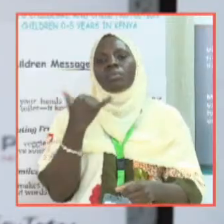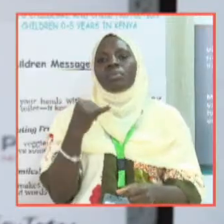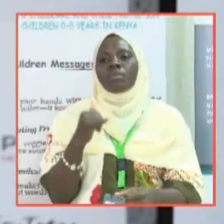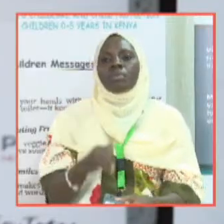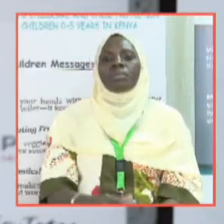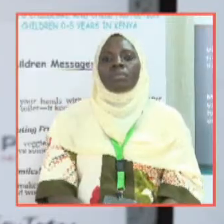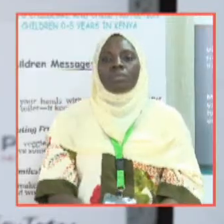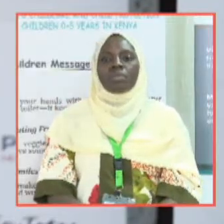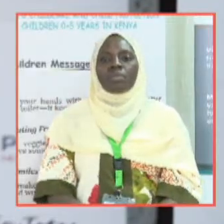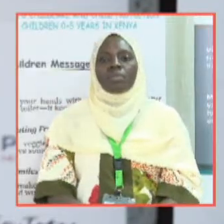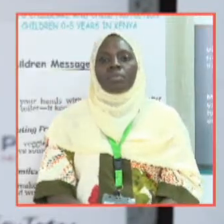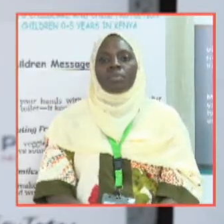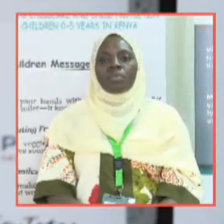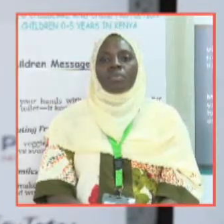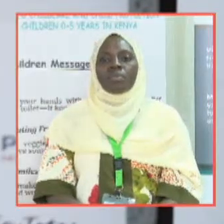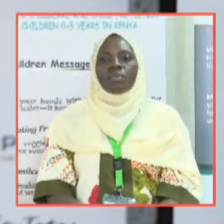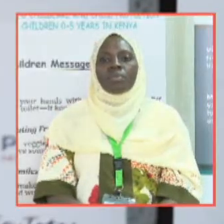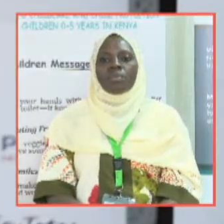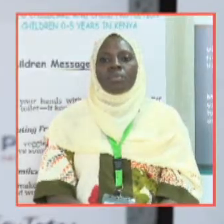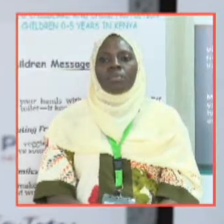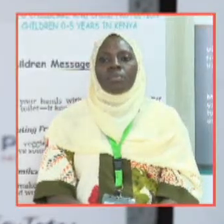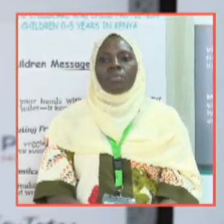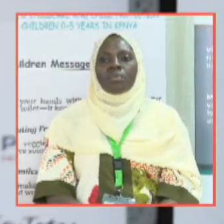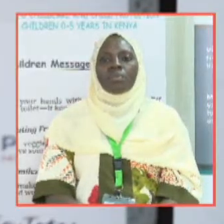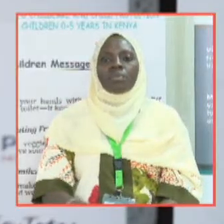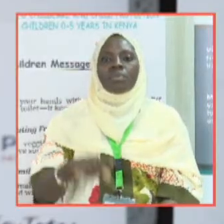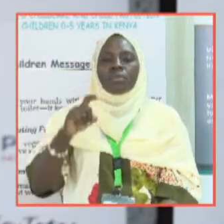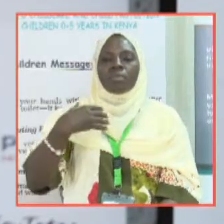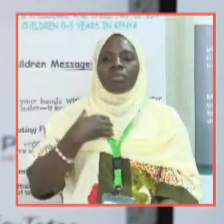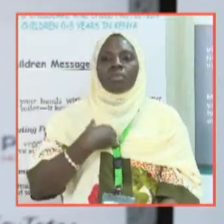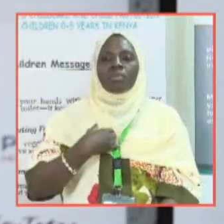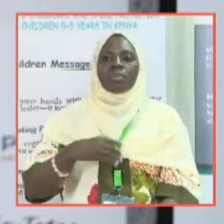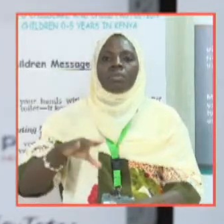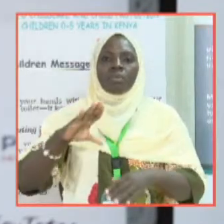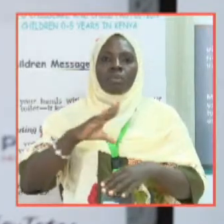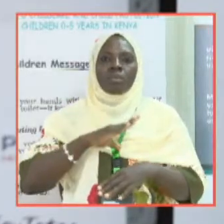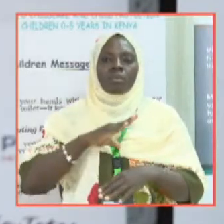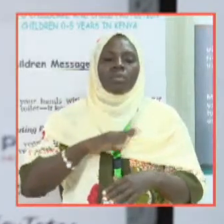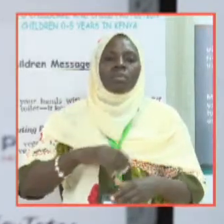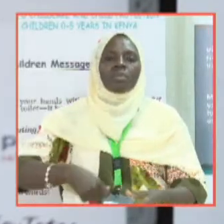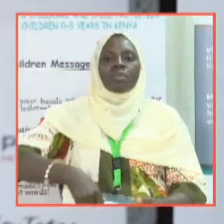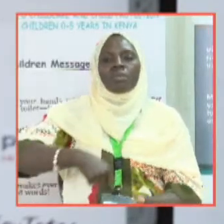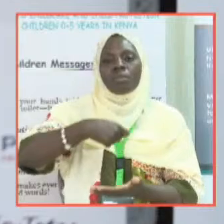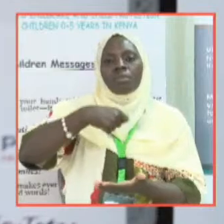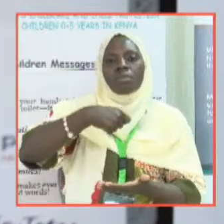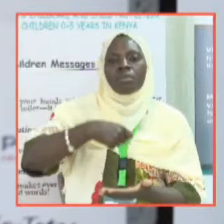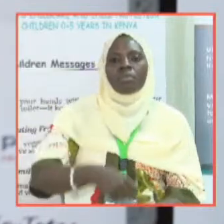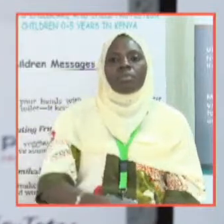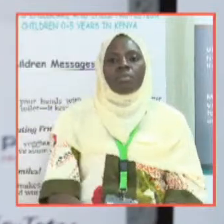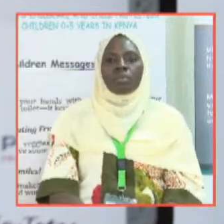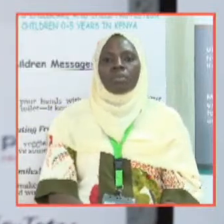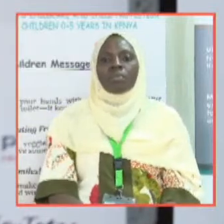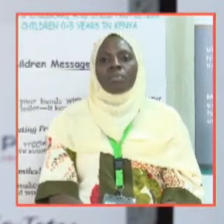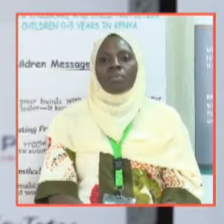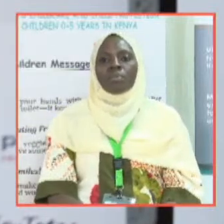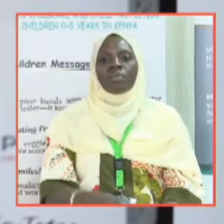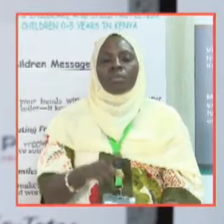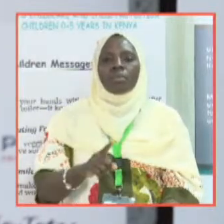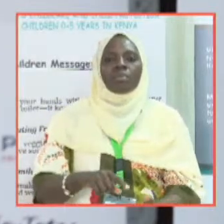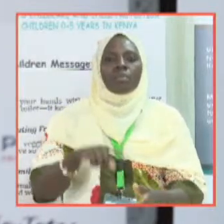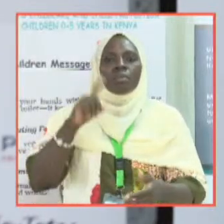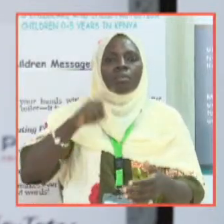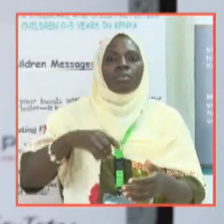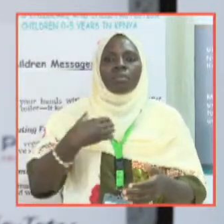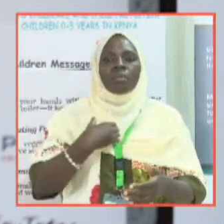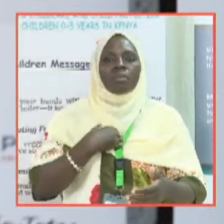an associated plan or a budget. And then the aspiration is to be at the advanced level. So for